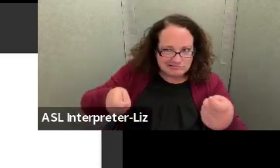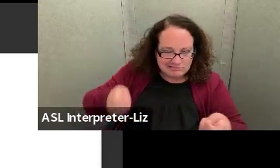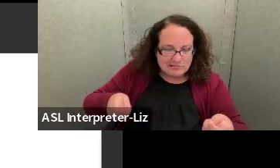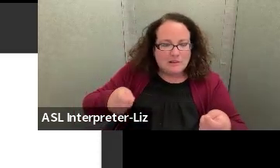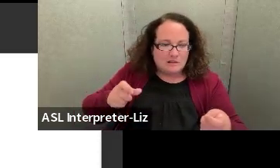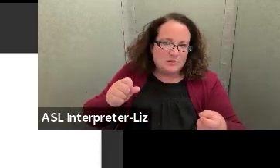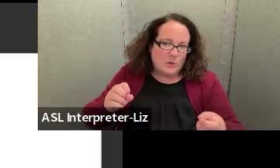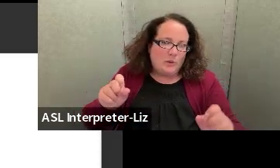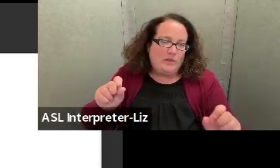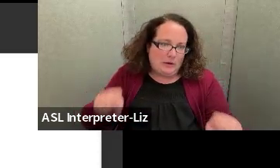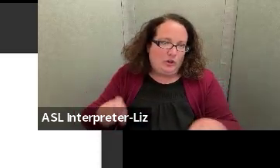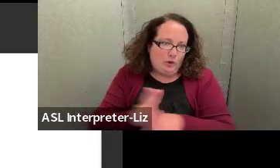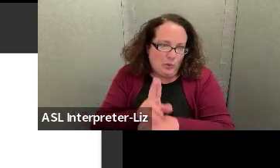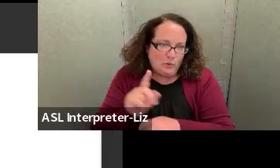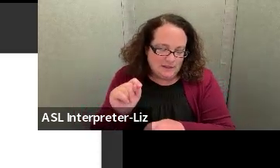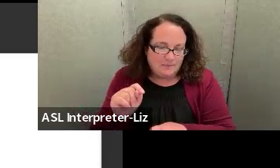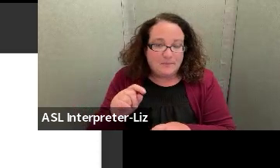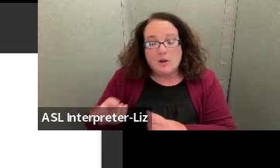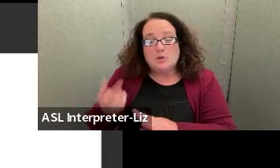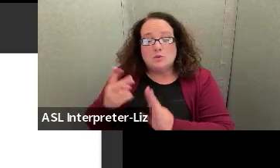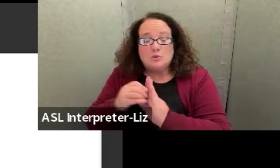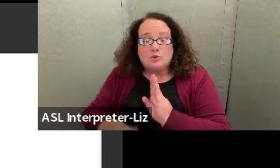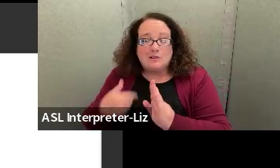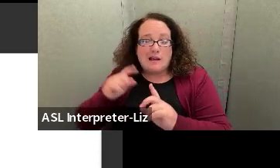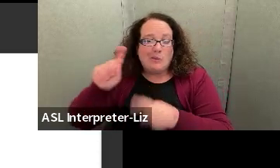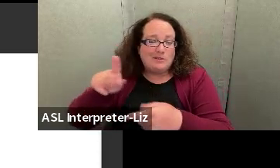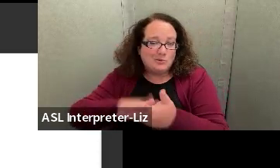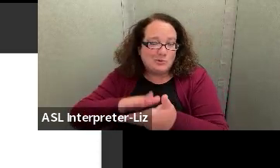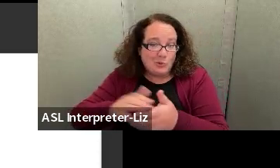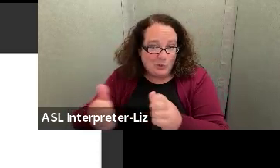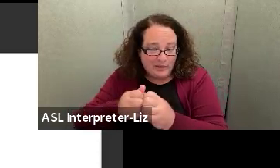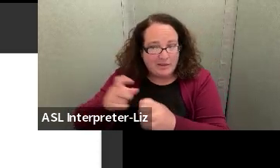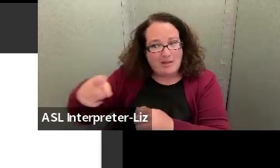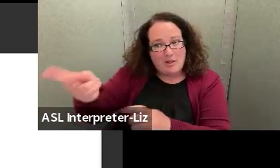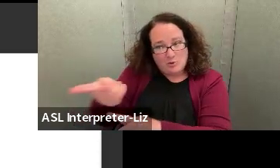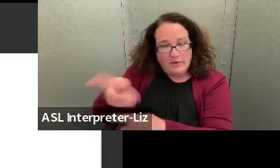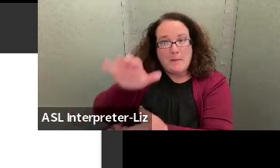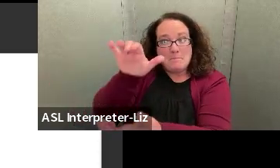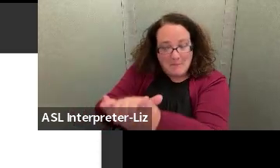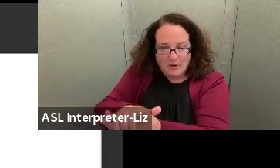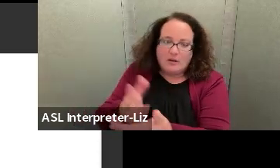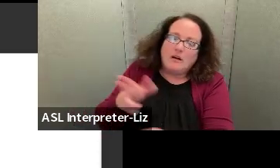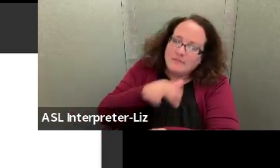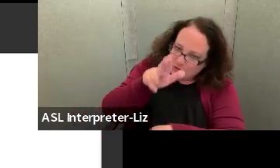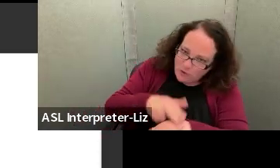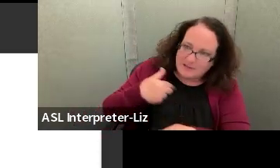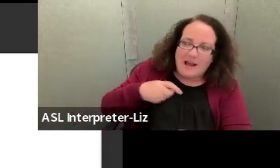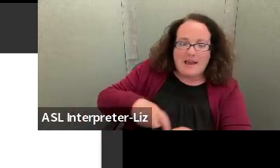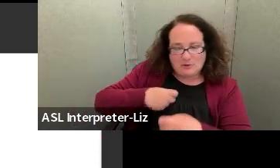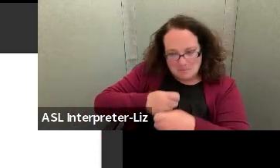used. So two of the students that I went to school with, they ended up getting married, and of course, I had to do a carving